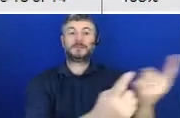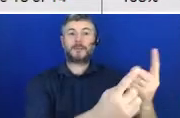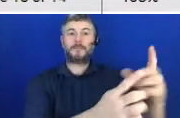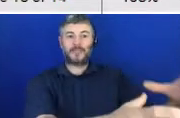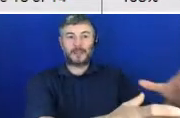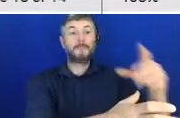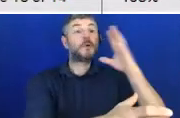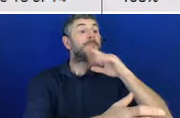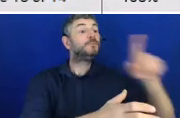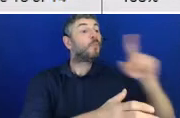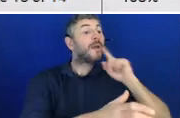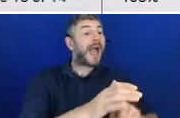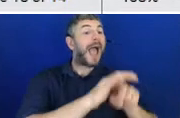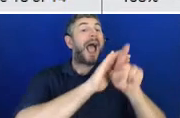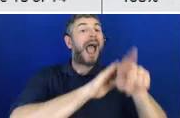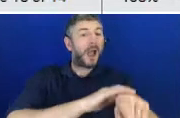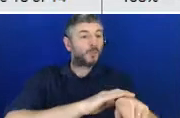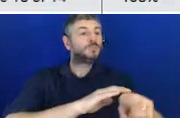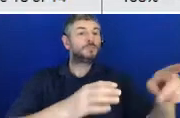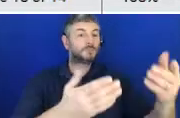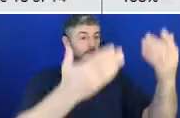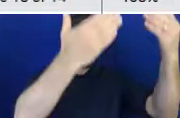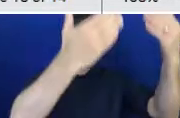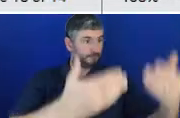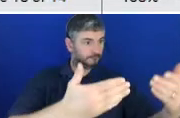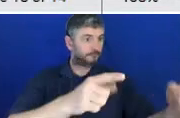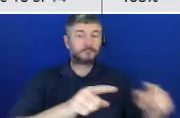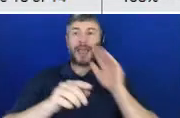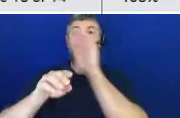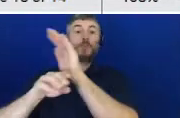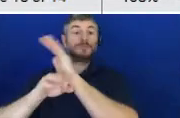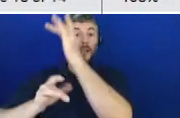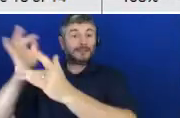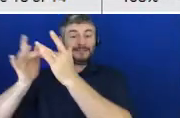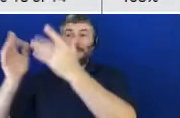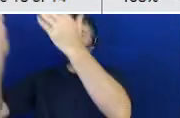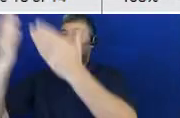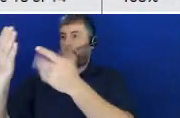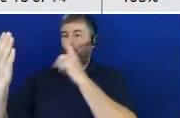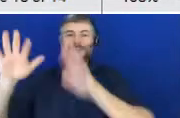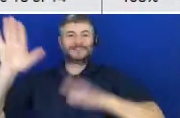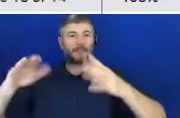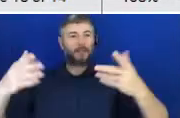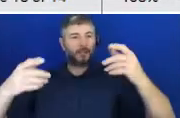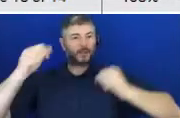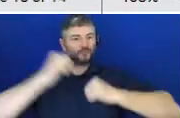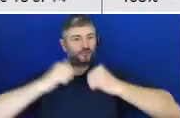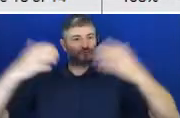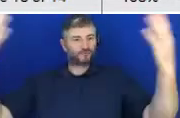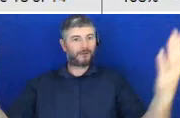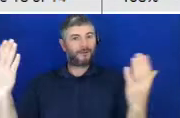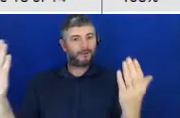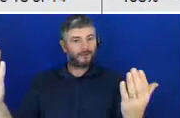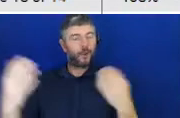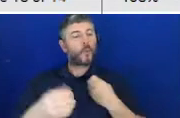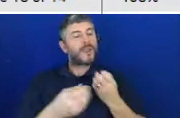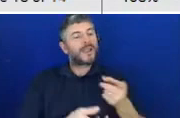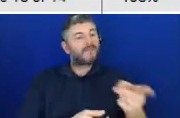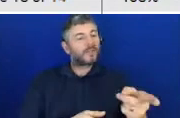outside, they'll see something very similar within our IOE campus. And we give all of our learners 12 months